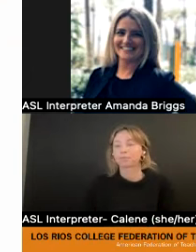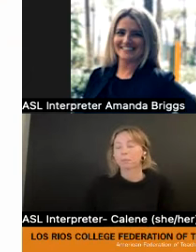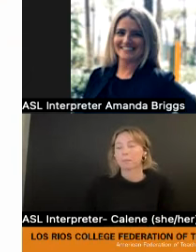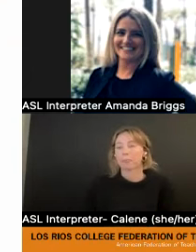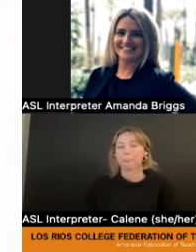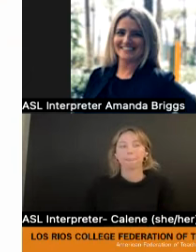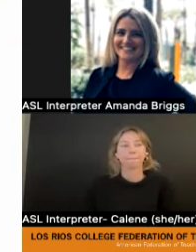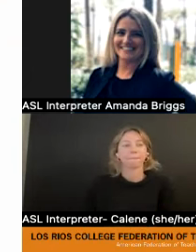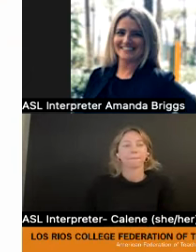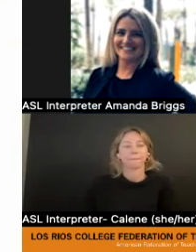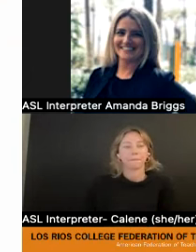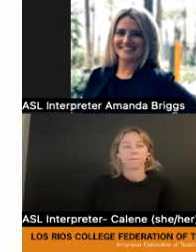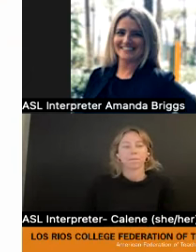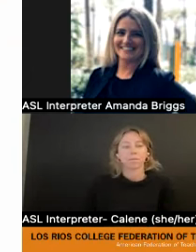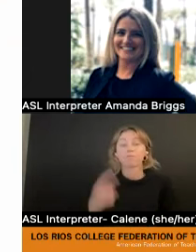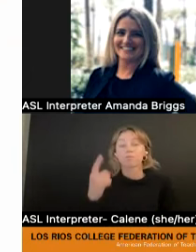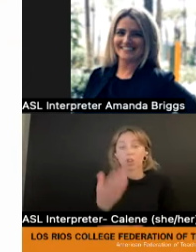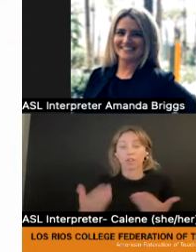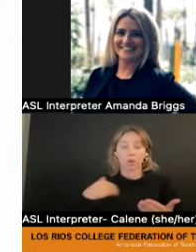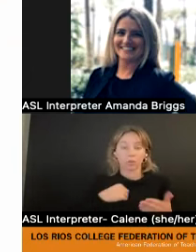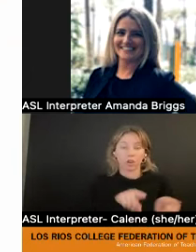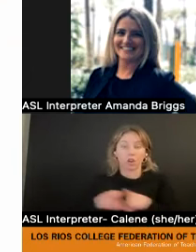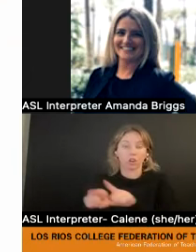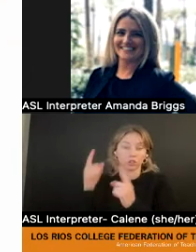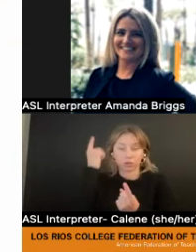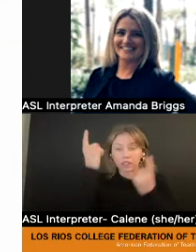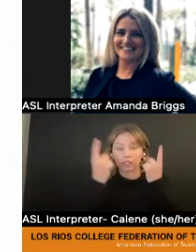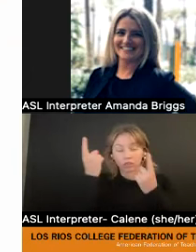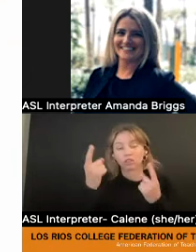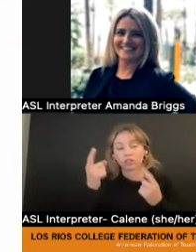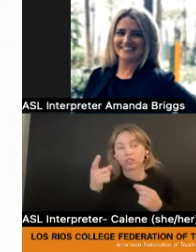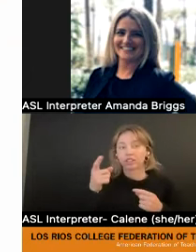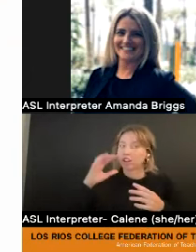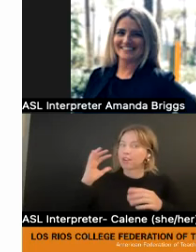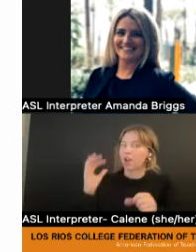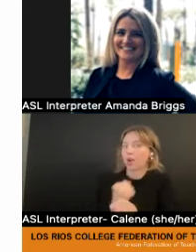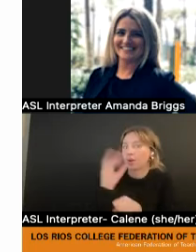One of the things that we also considered a win for